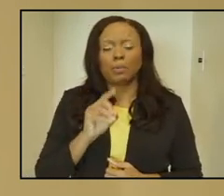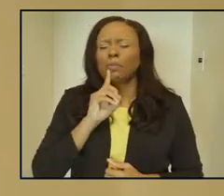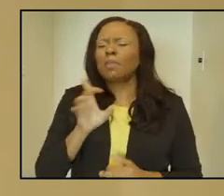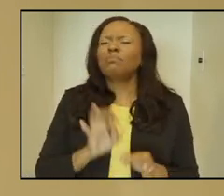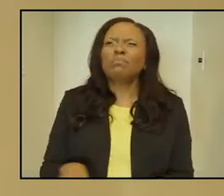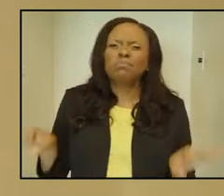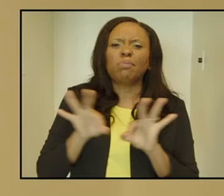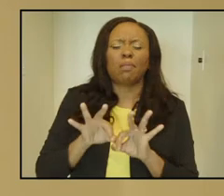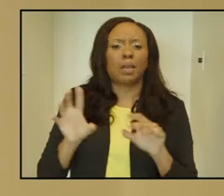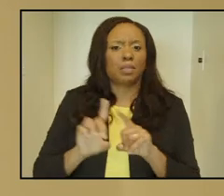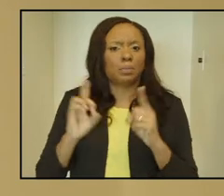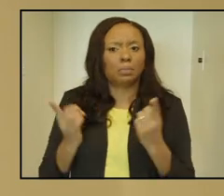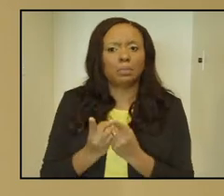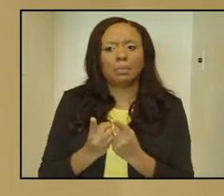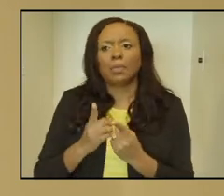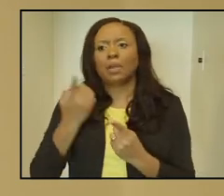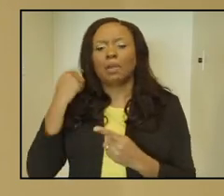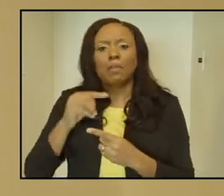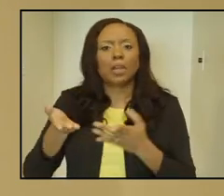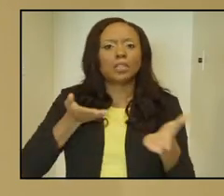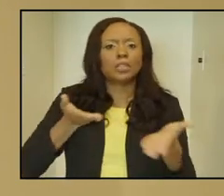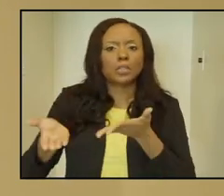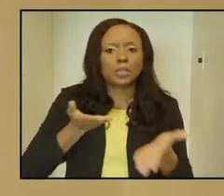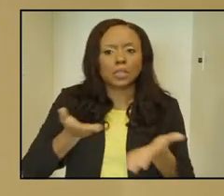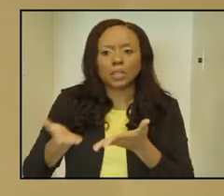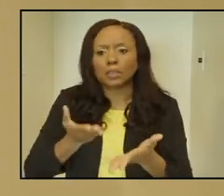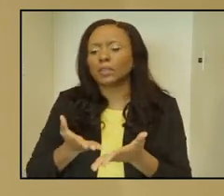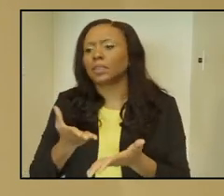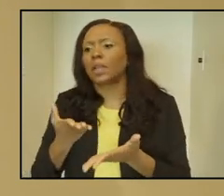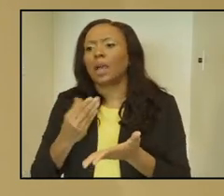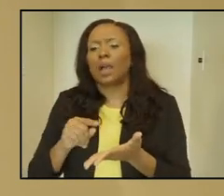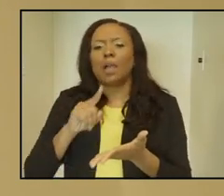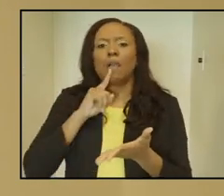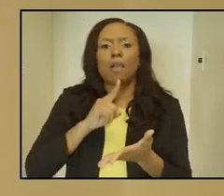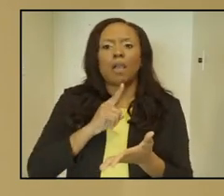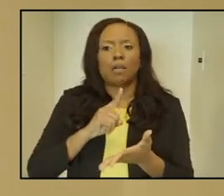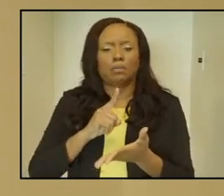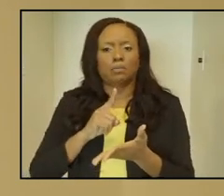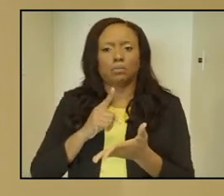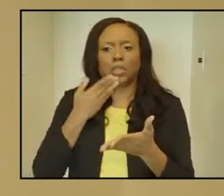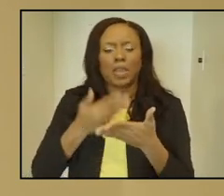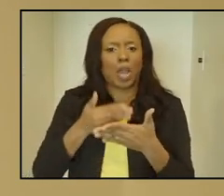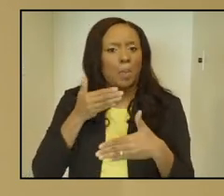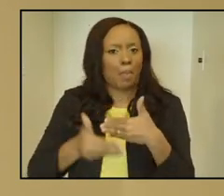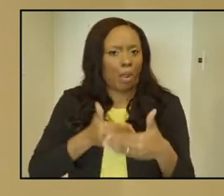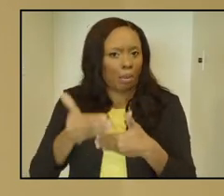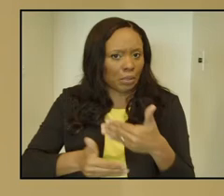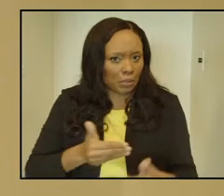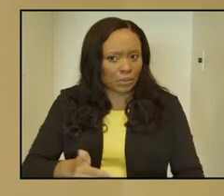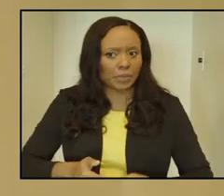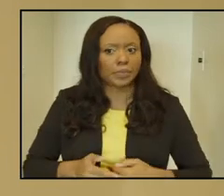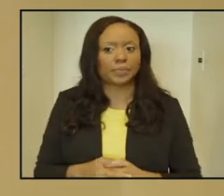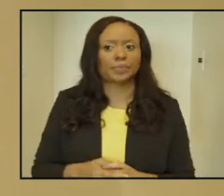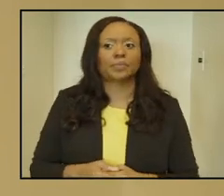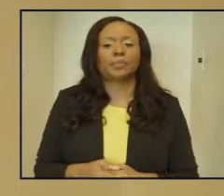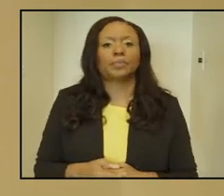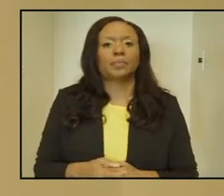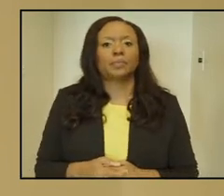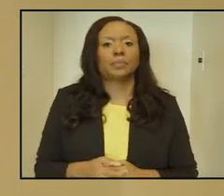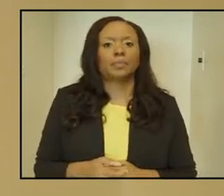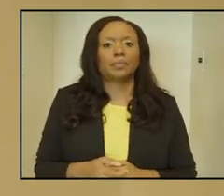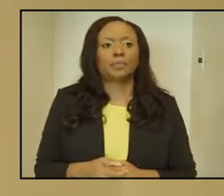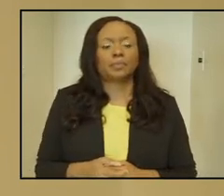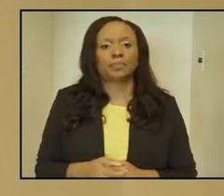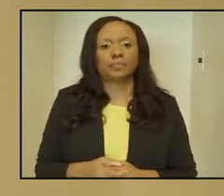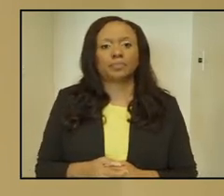cutting edge of service delivery and effective processes. Today, as we make